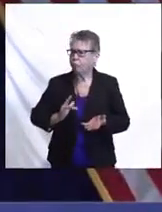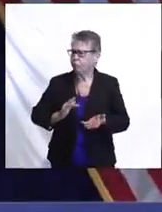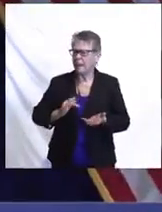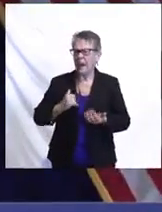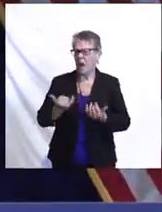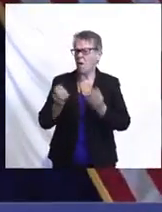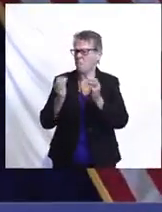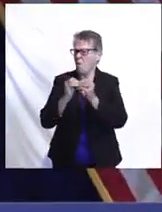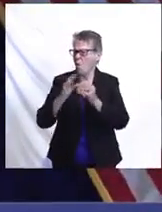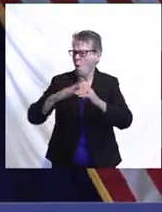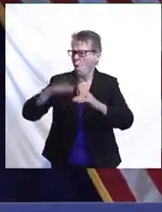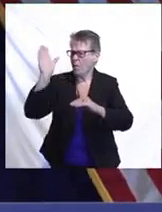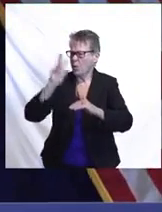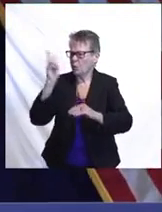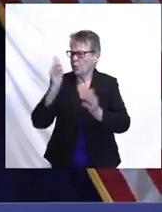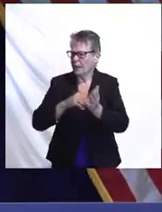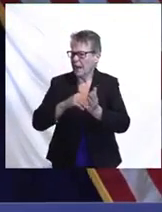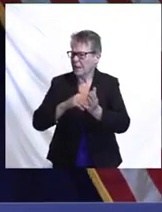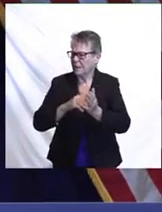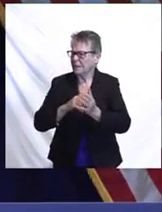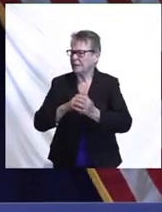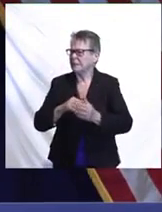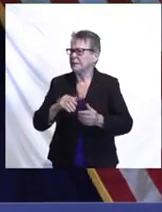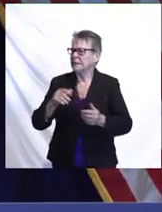for first, second, or booster to go to